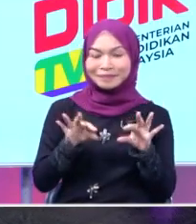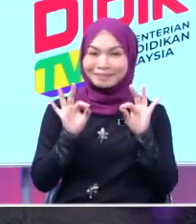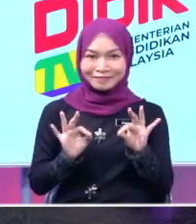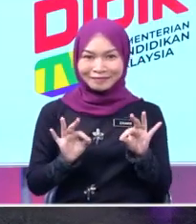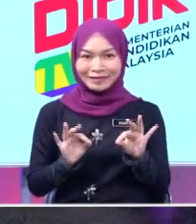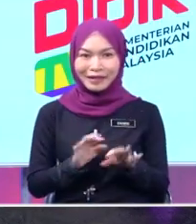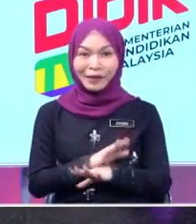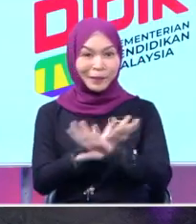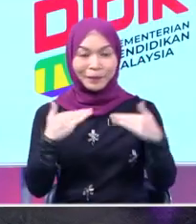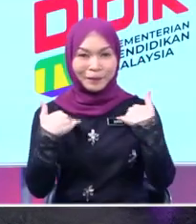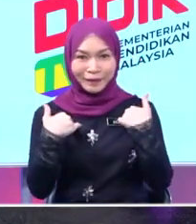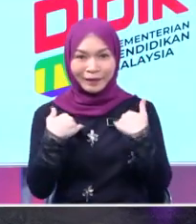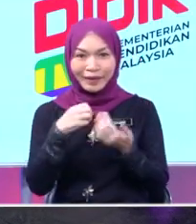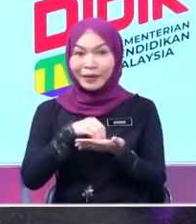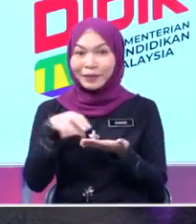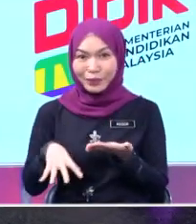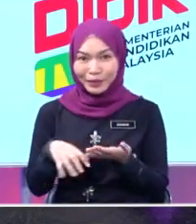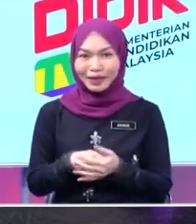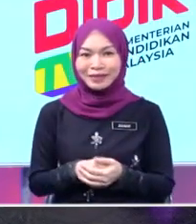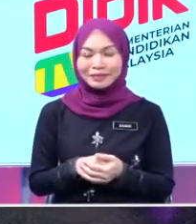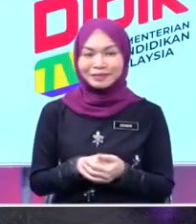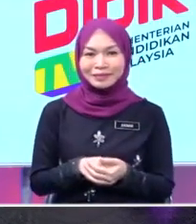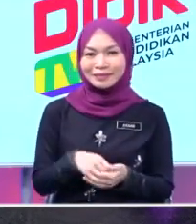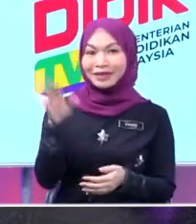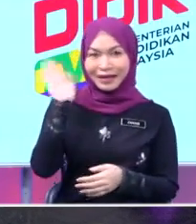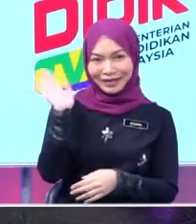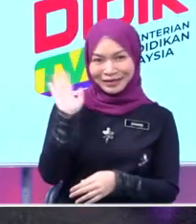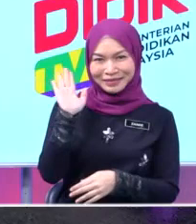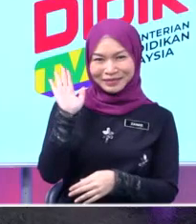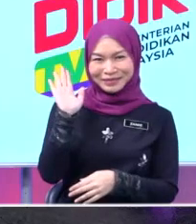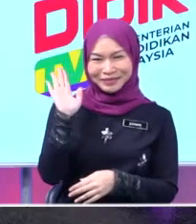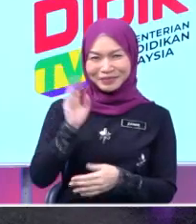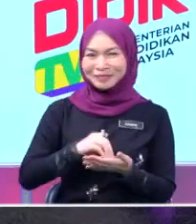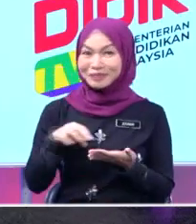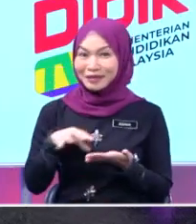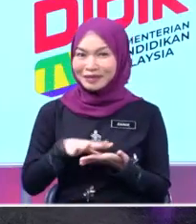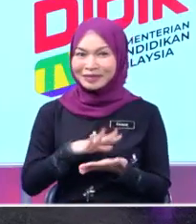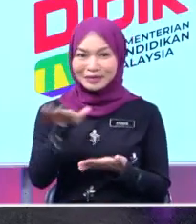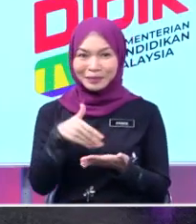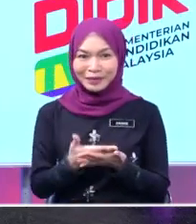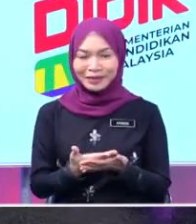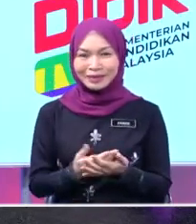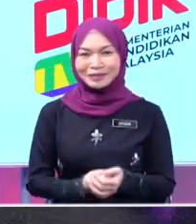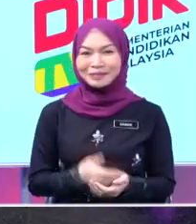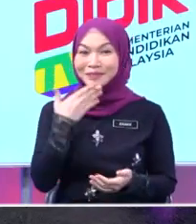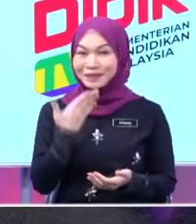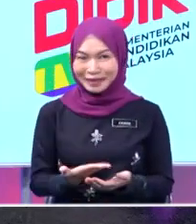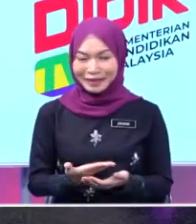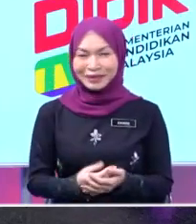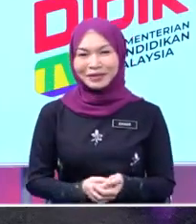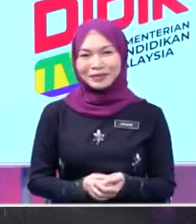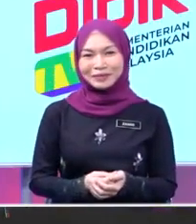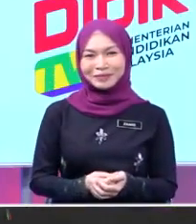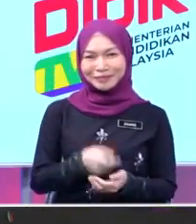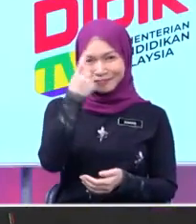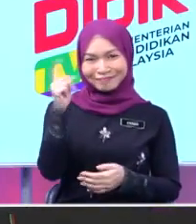our classmates on Google Meets today. Hi everyone. Hi guys, thanks for joining us. All right. Hi. So